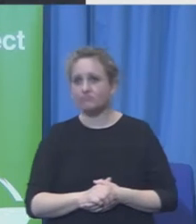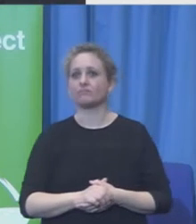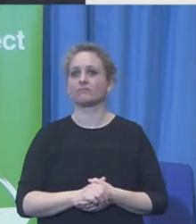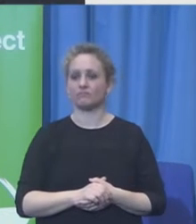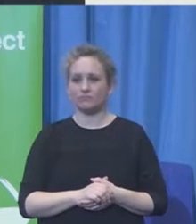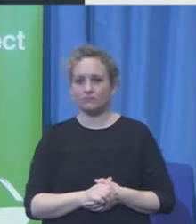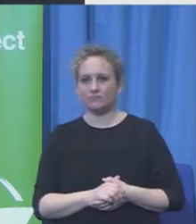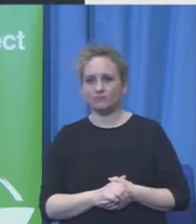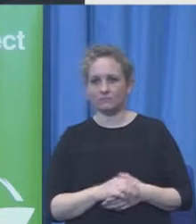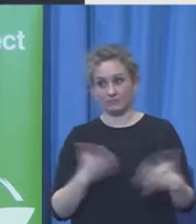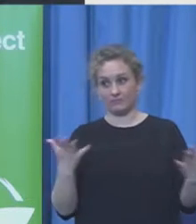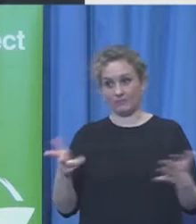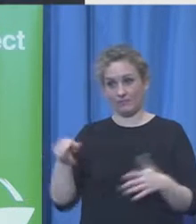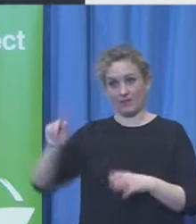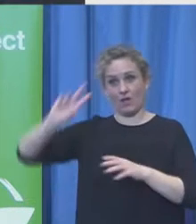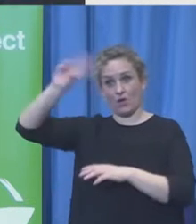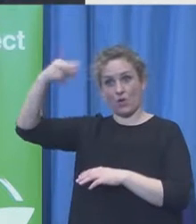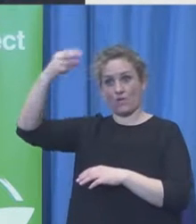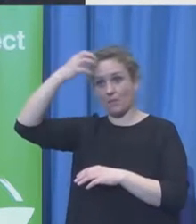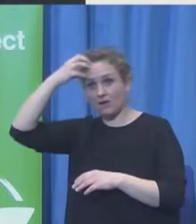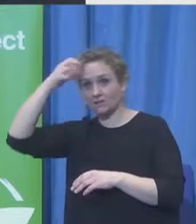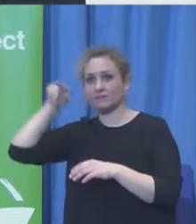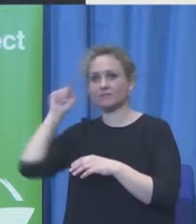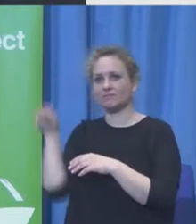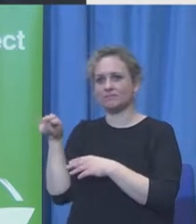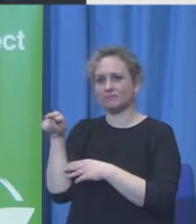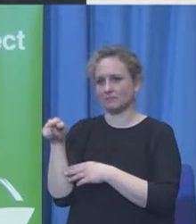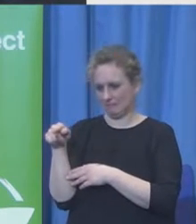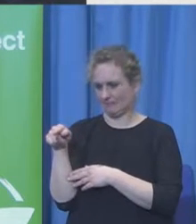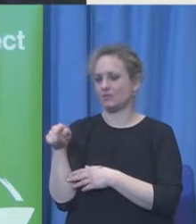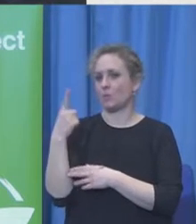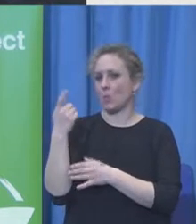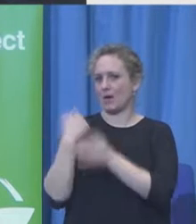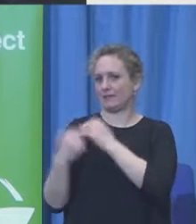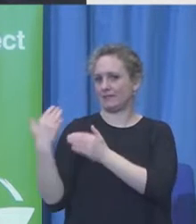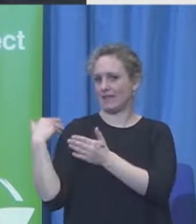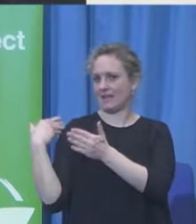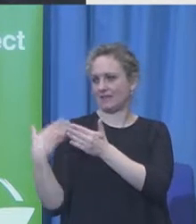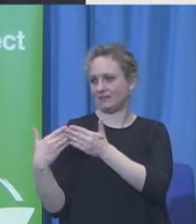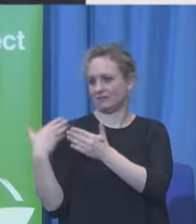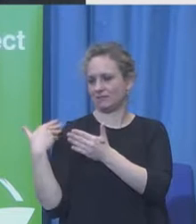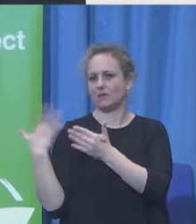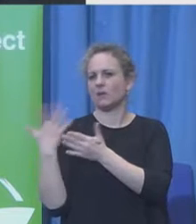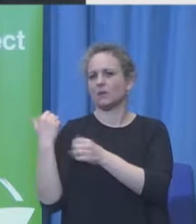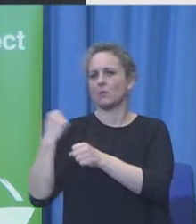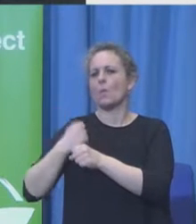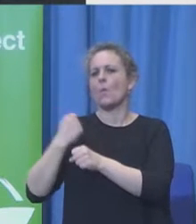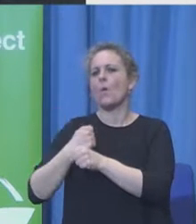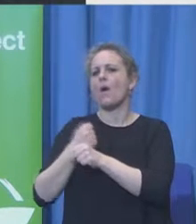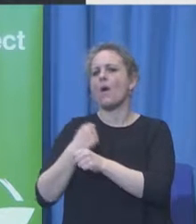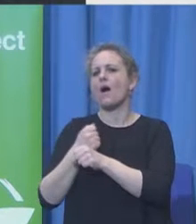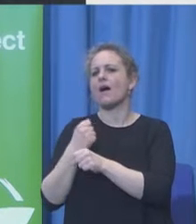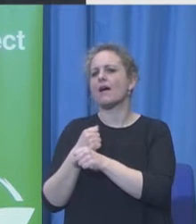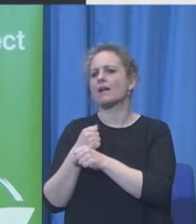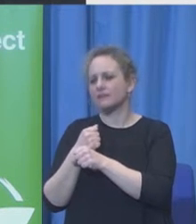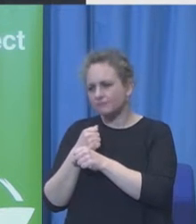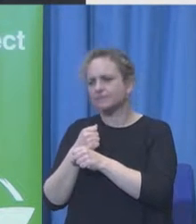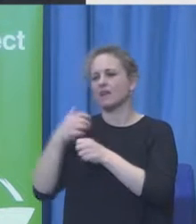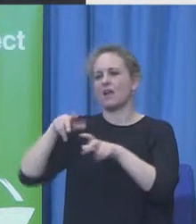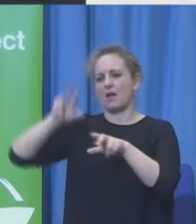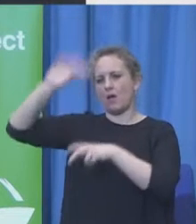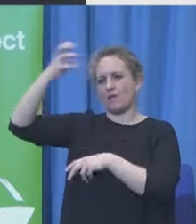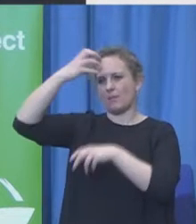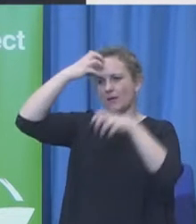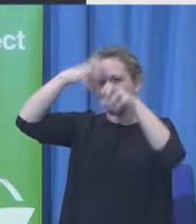office. For the first time, we have a senior cabinet minister with specific responsibilities for